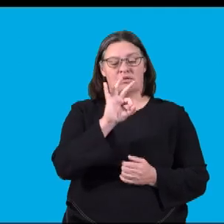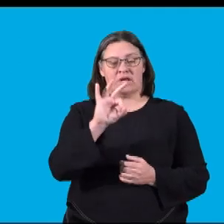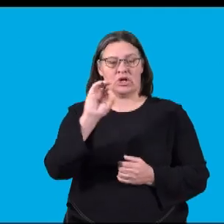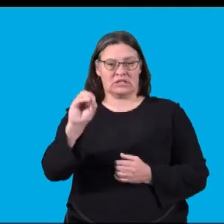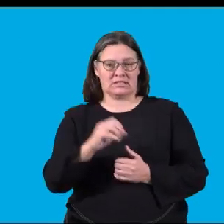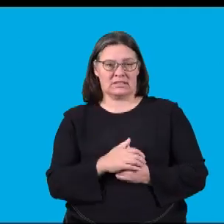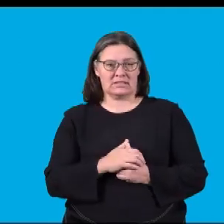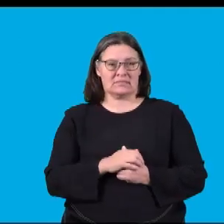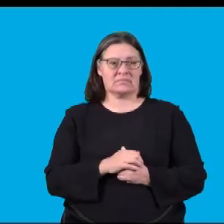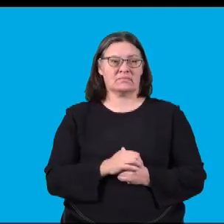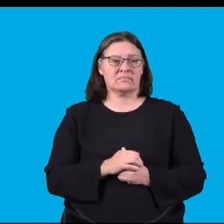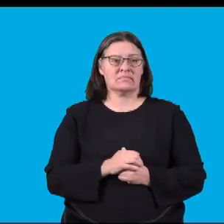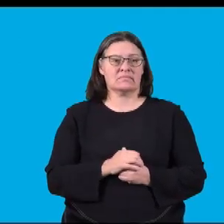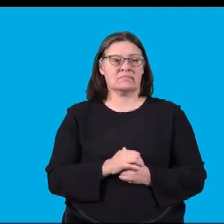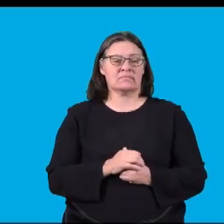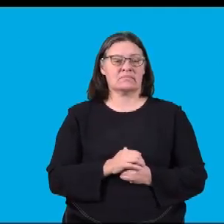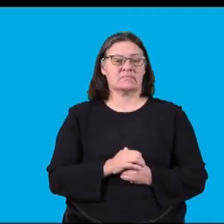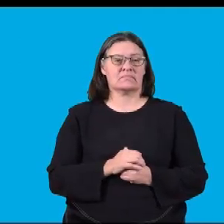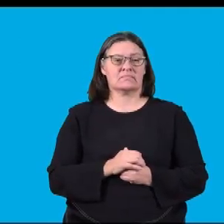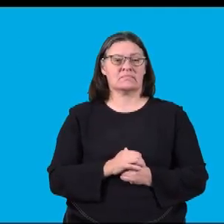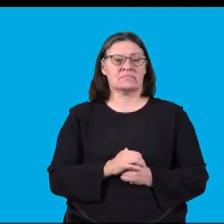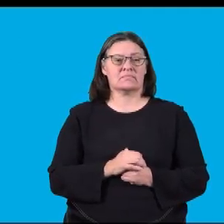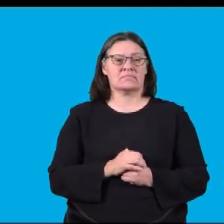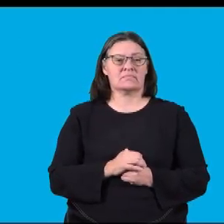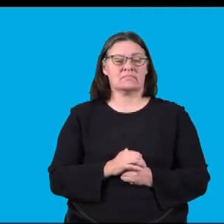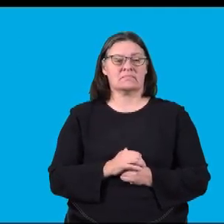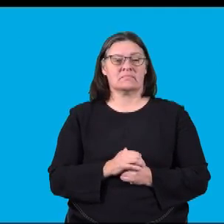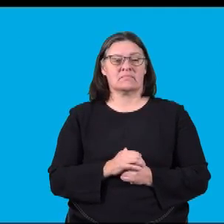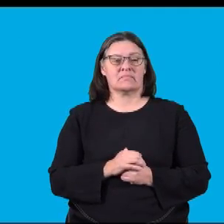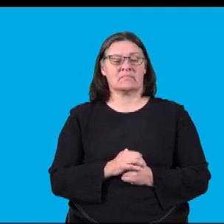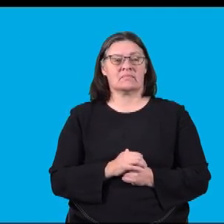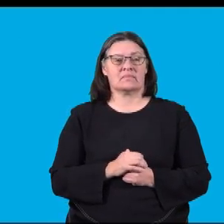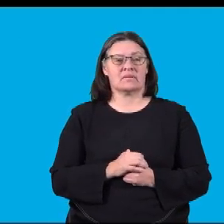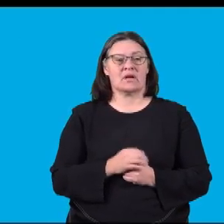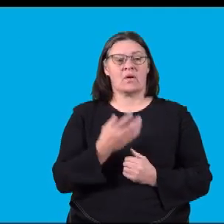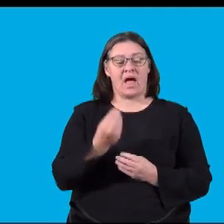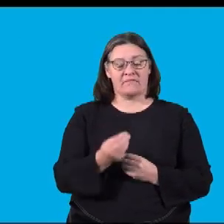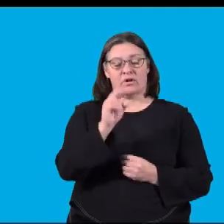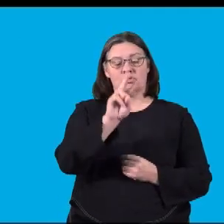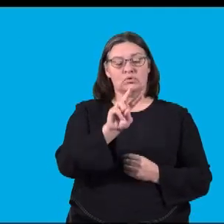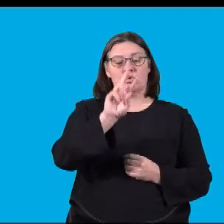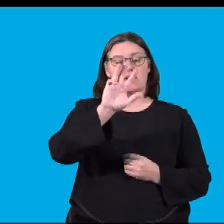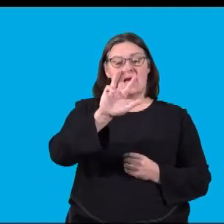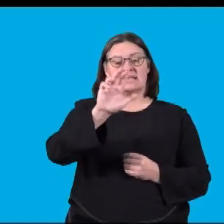330. Someone would have started to multiply by 330 before the 6 months. And then you get